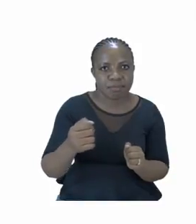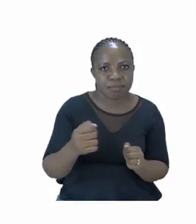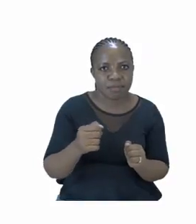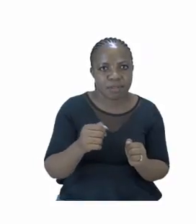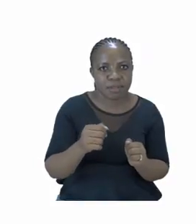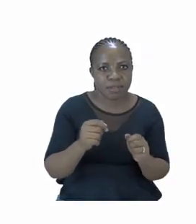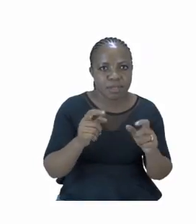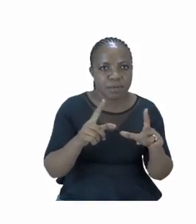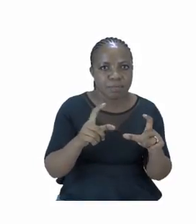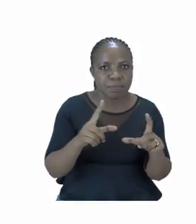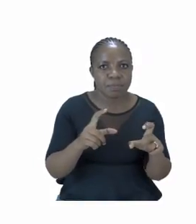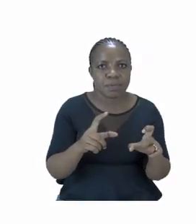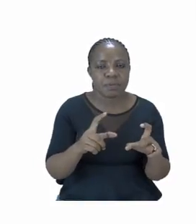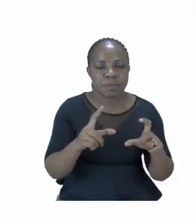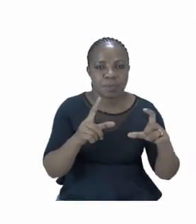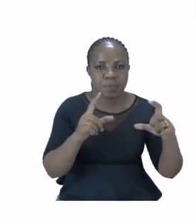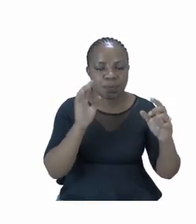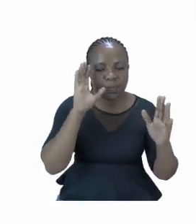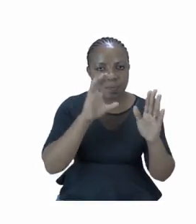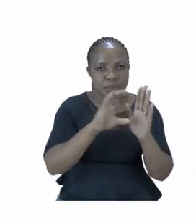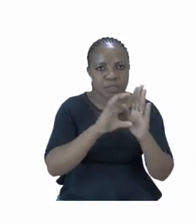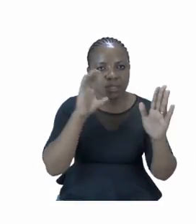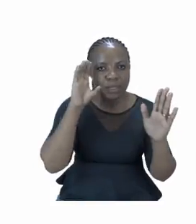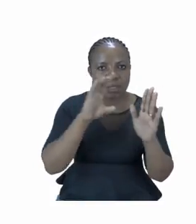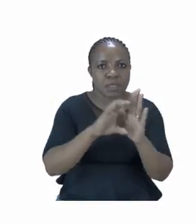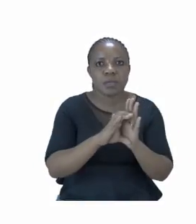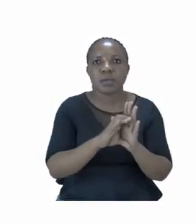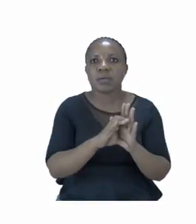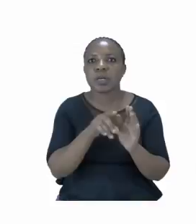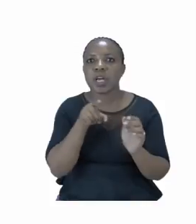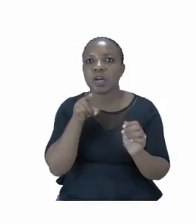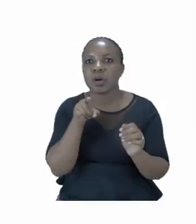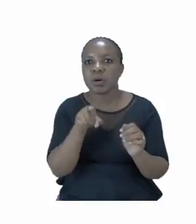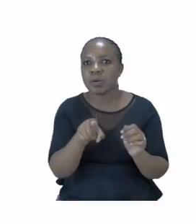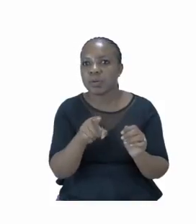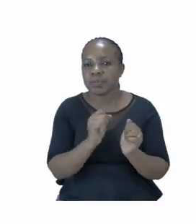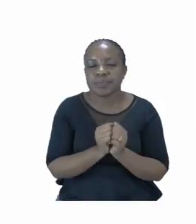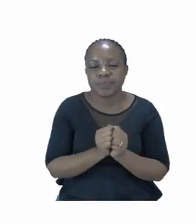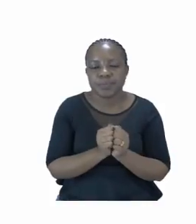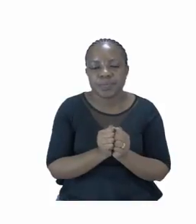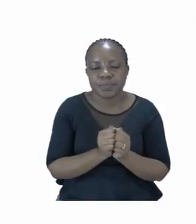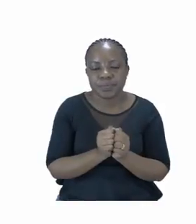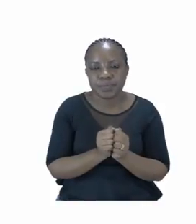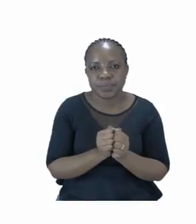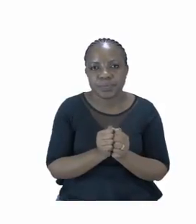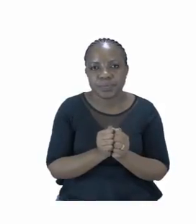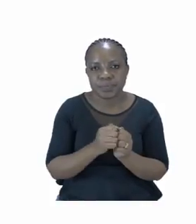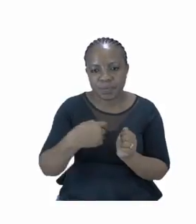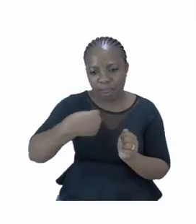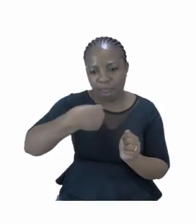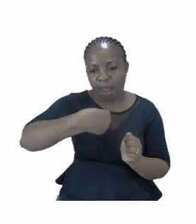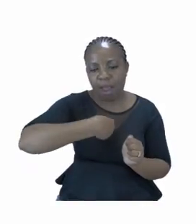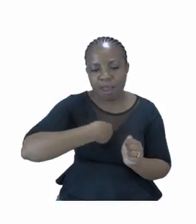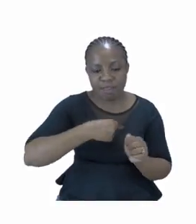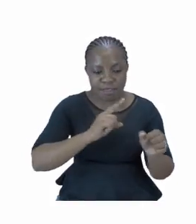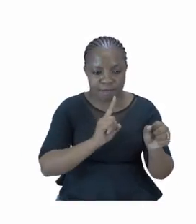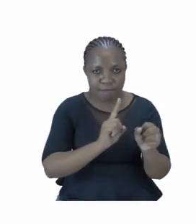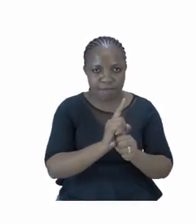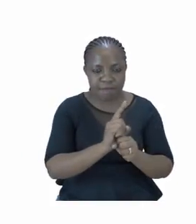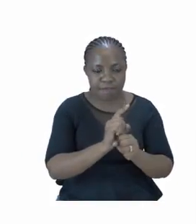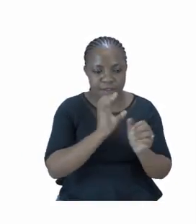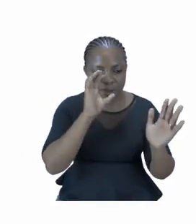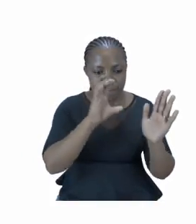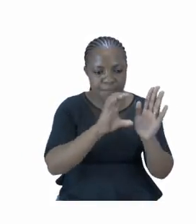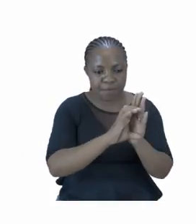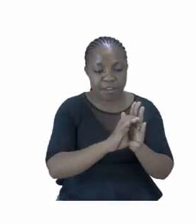they are pointing. Well done. We say I,